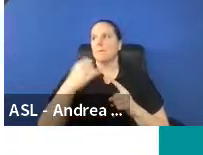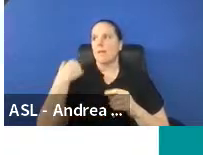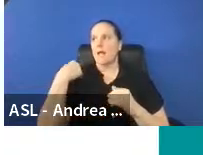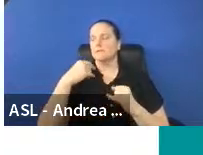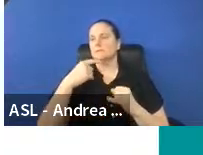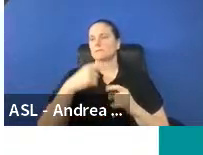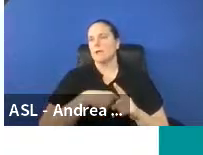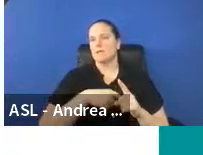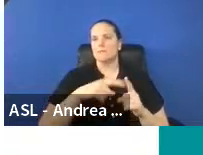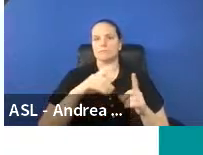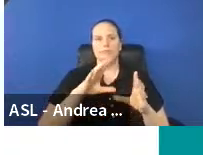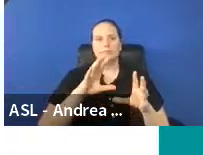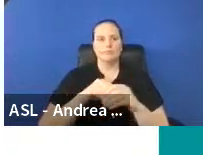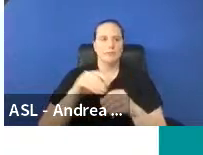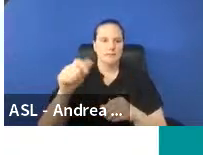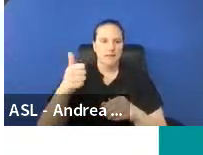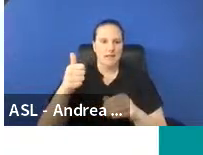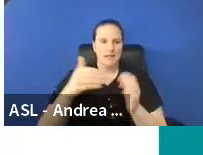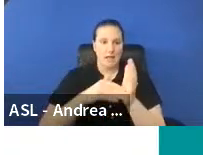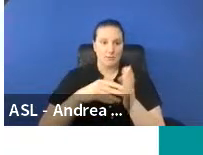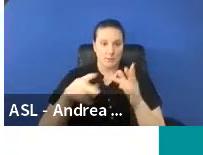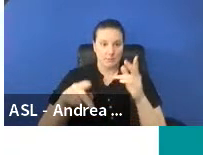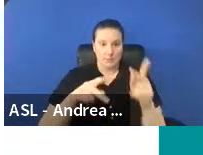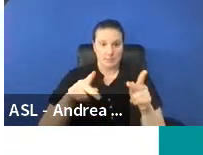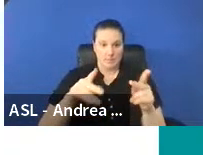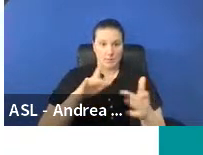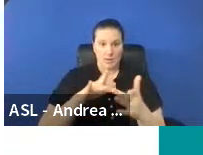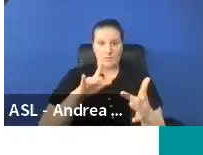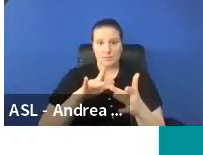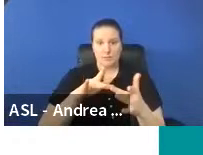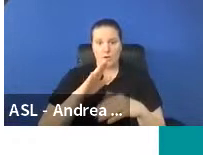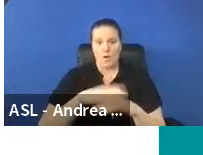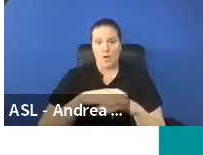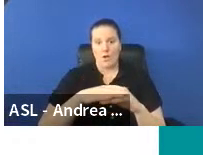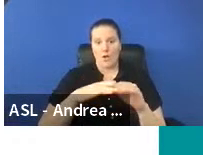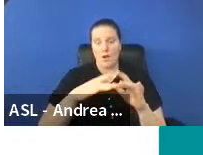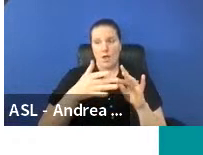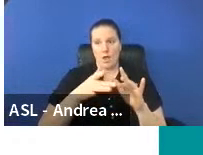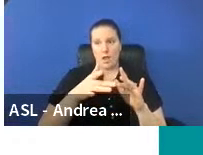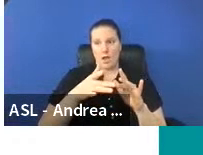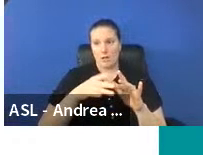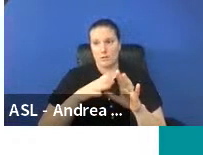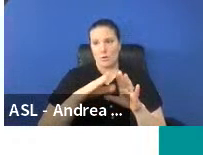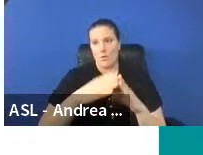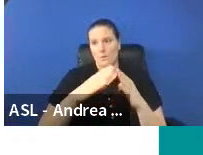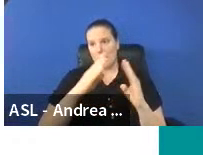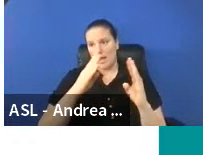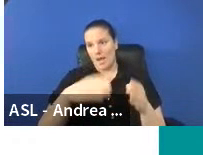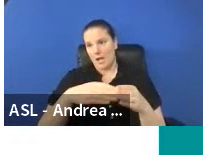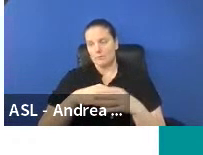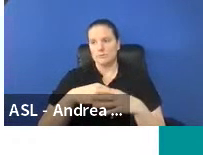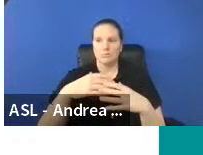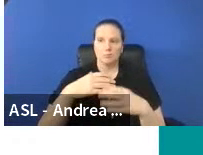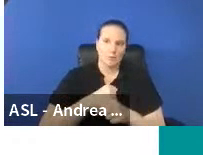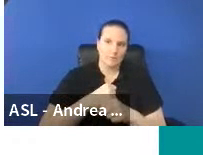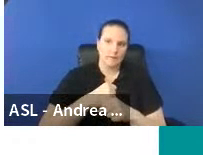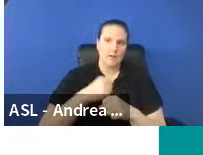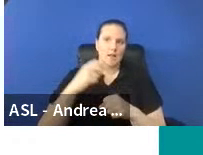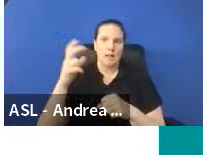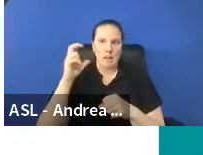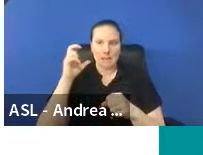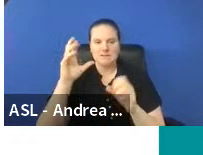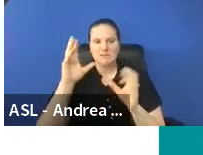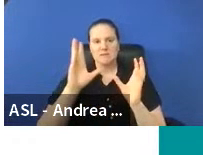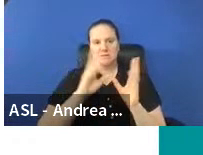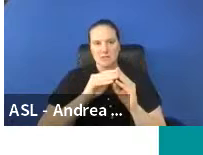We reached over 10,000 people via the online open house, the briefings, listening